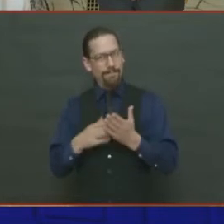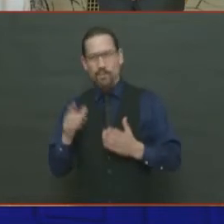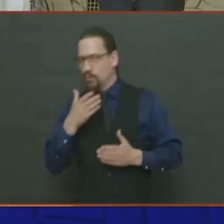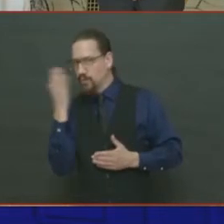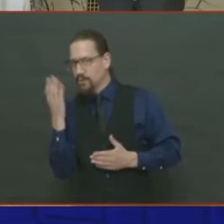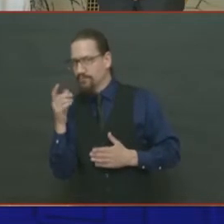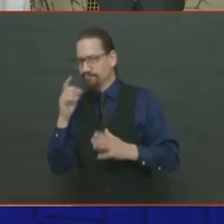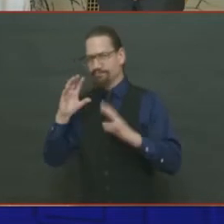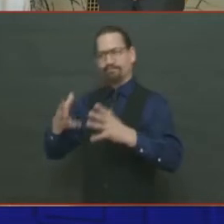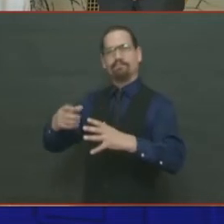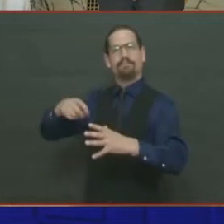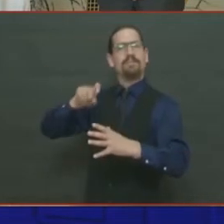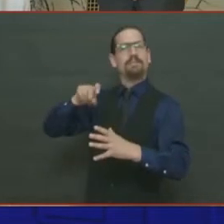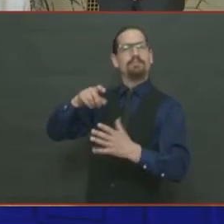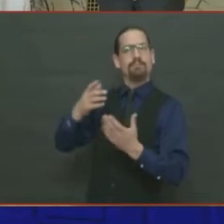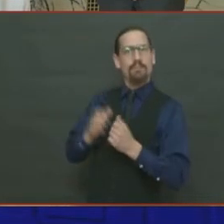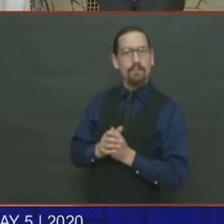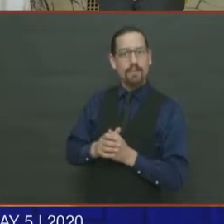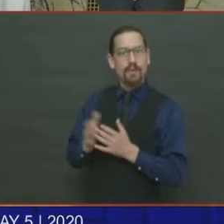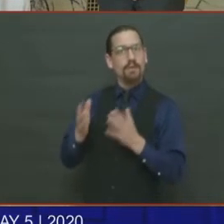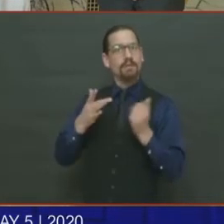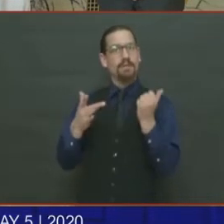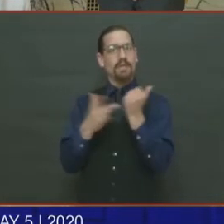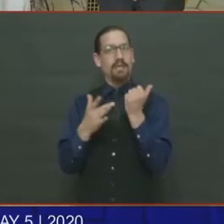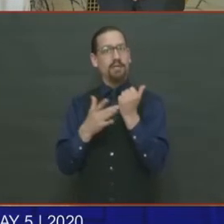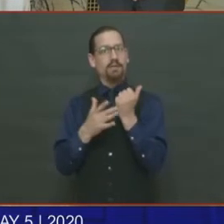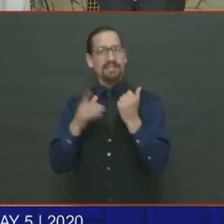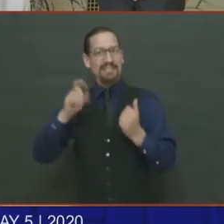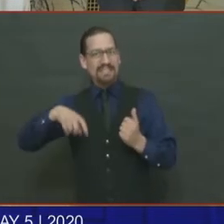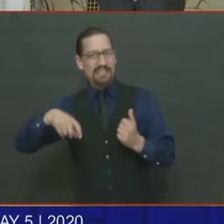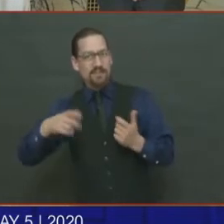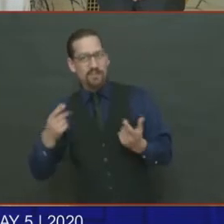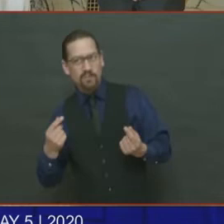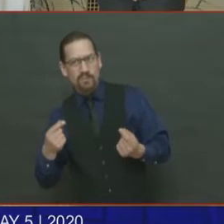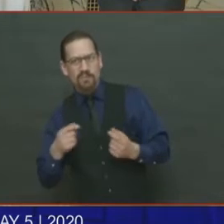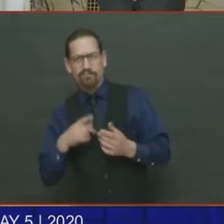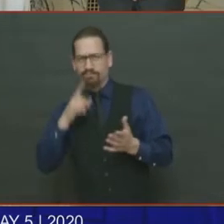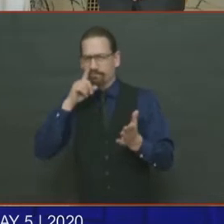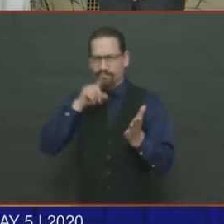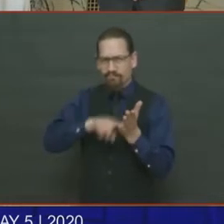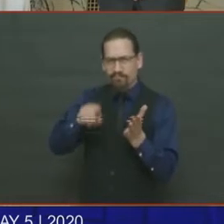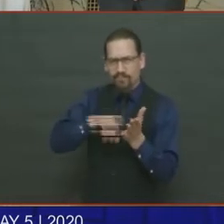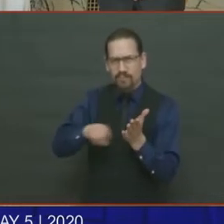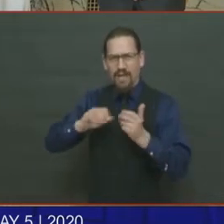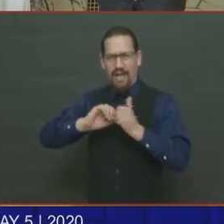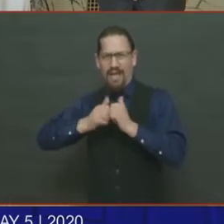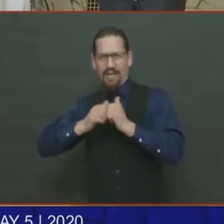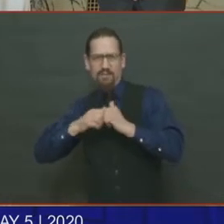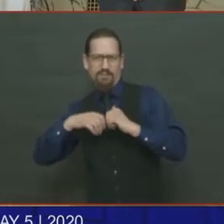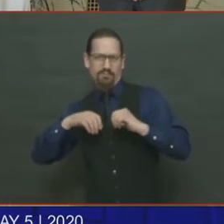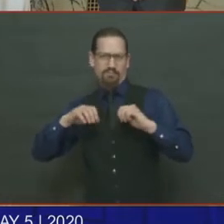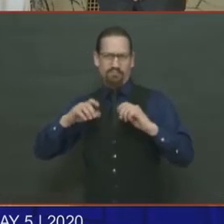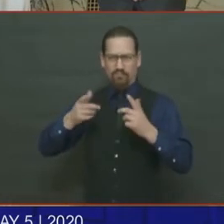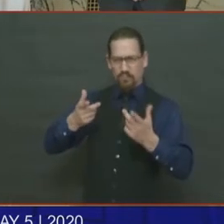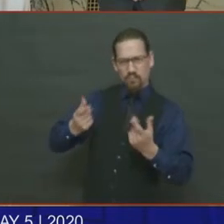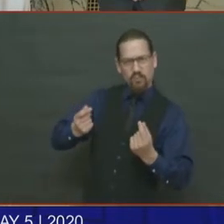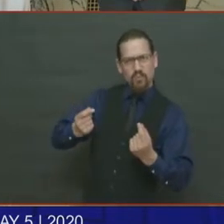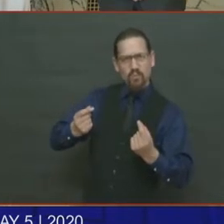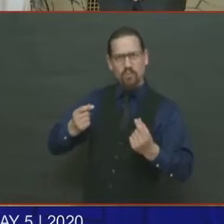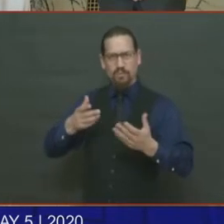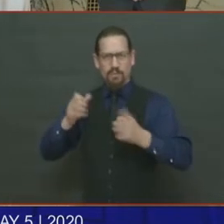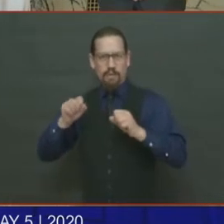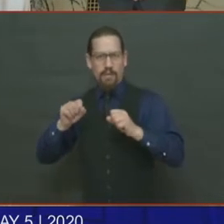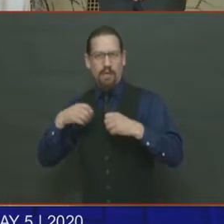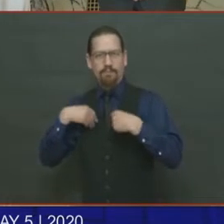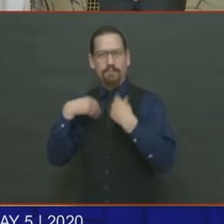of the technology group, we are looking at how we can have the technology support